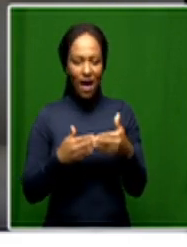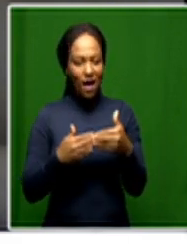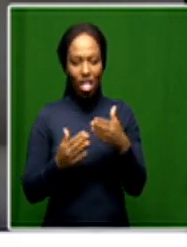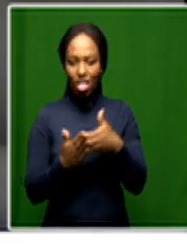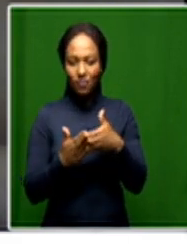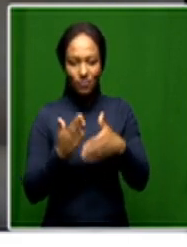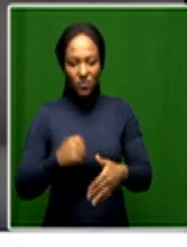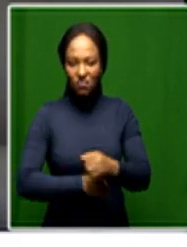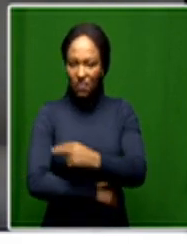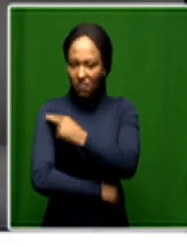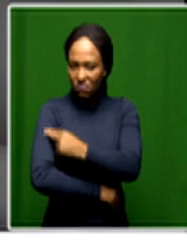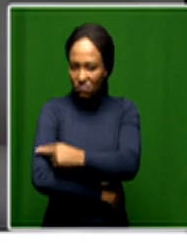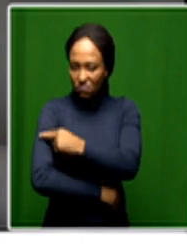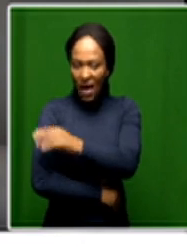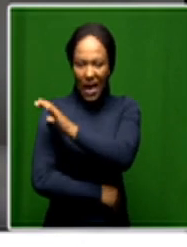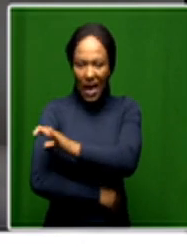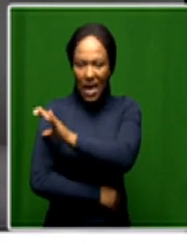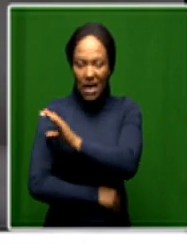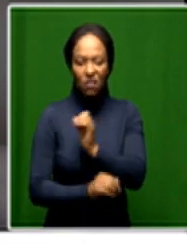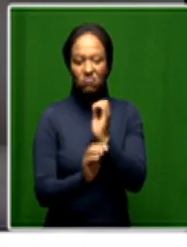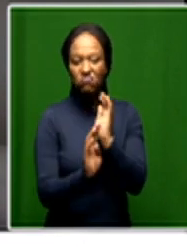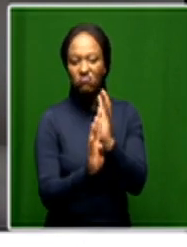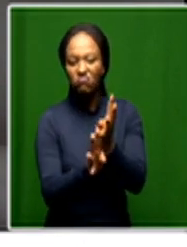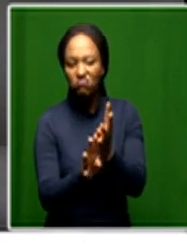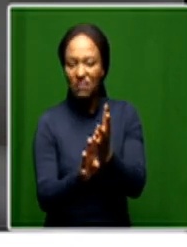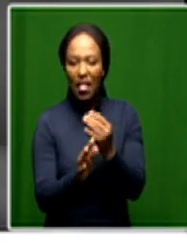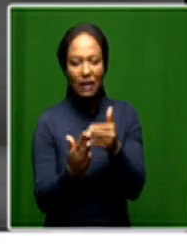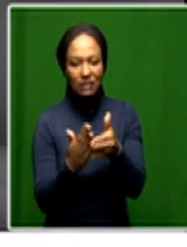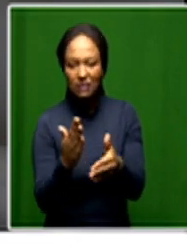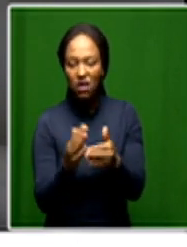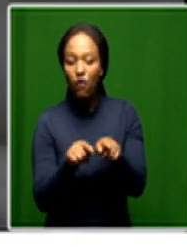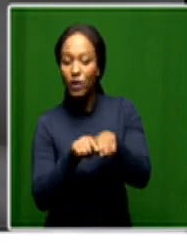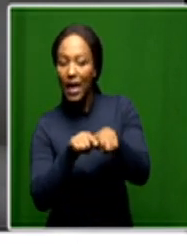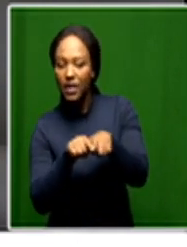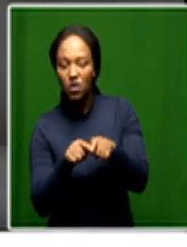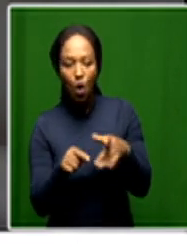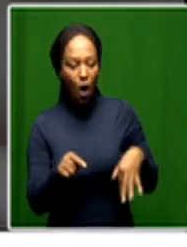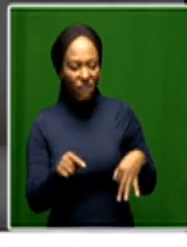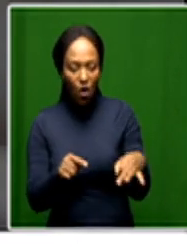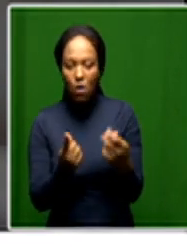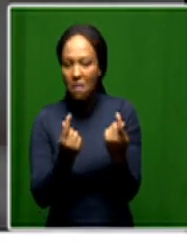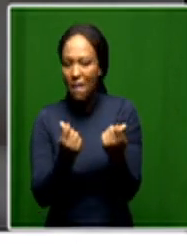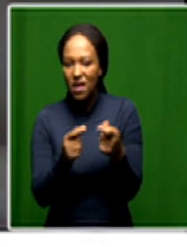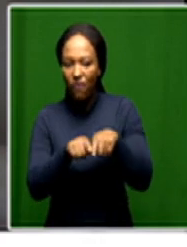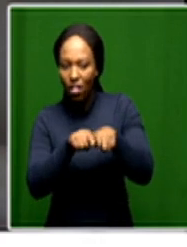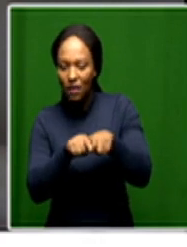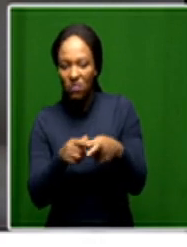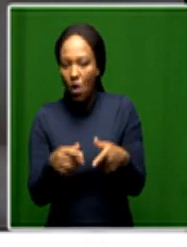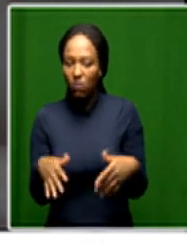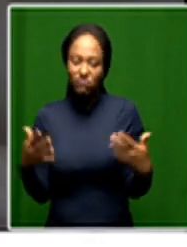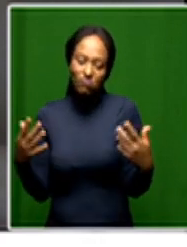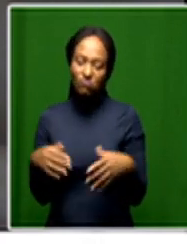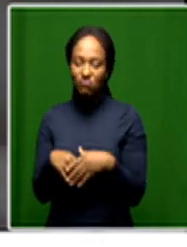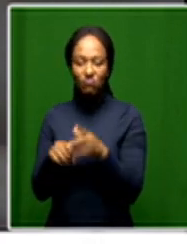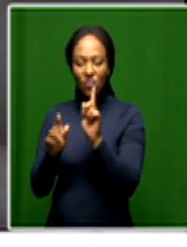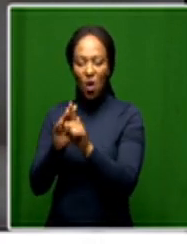either can't get to healthcare to be tested, or else they can't afford to be tested, and so don't go to be tested, or maybe are